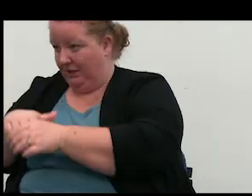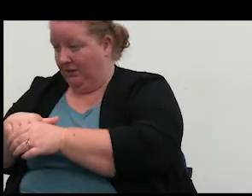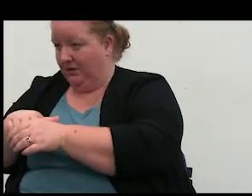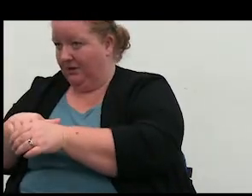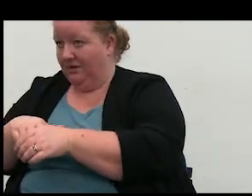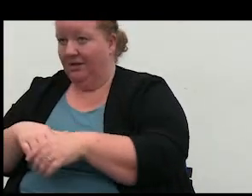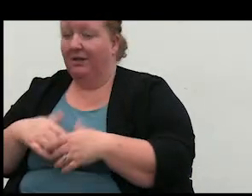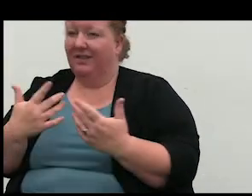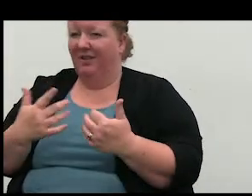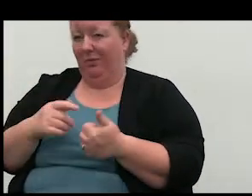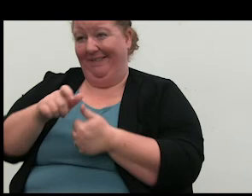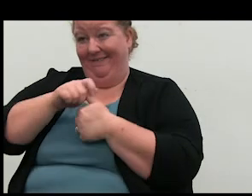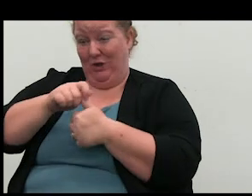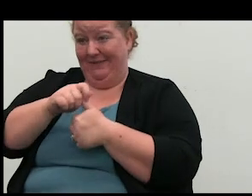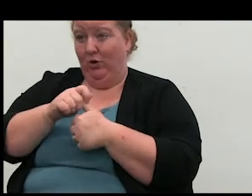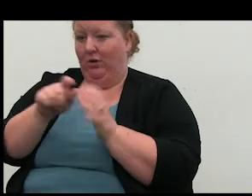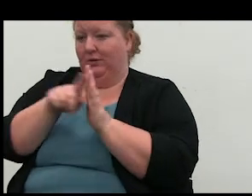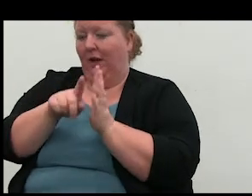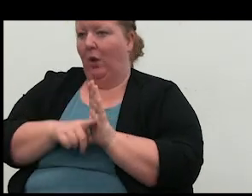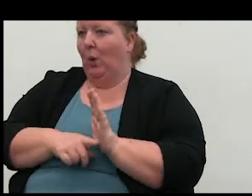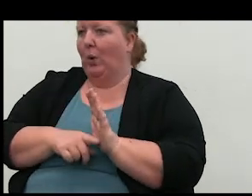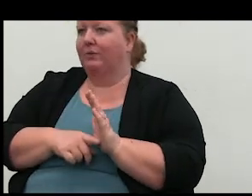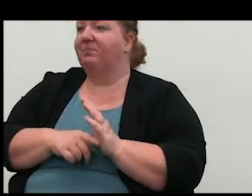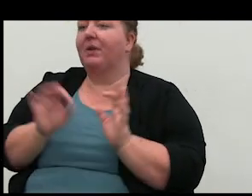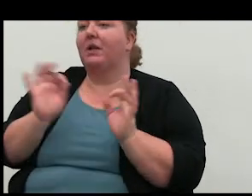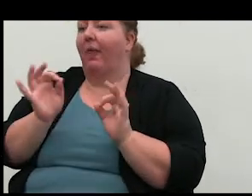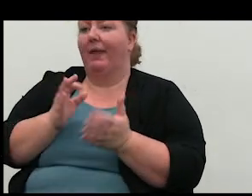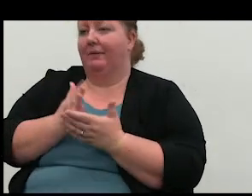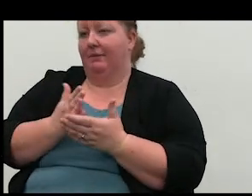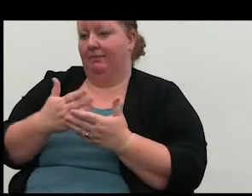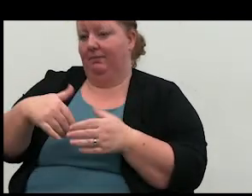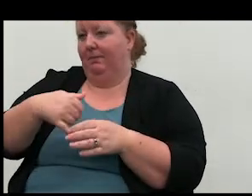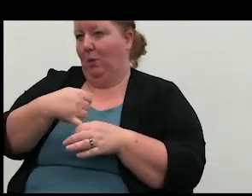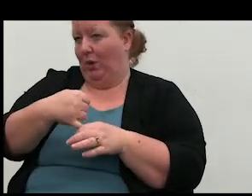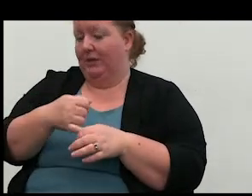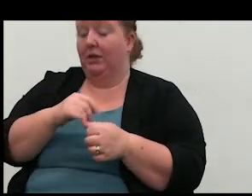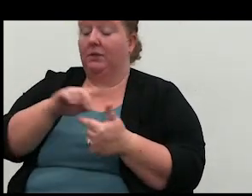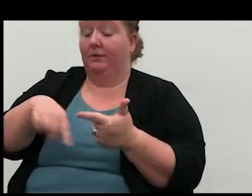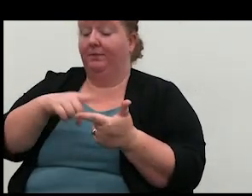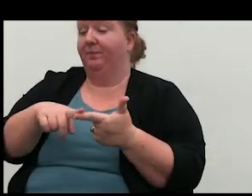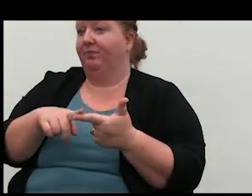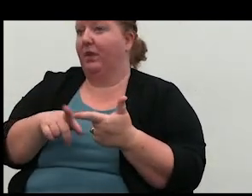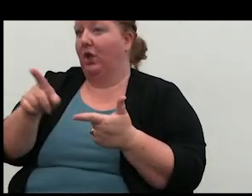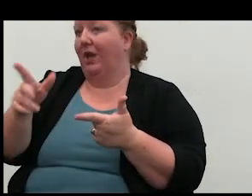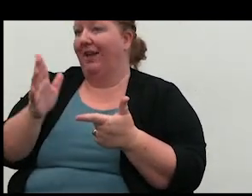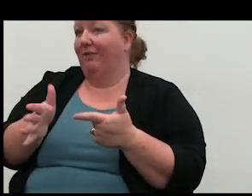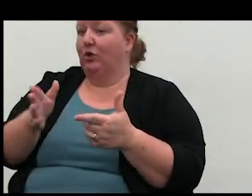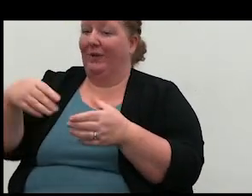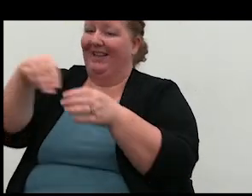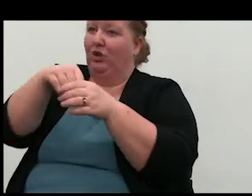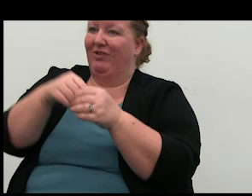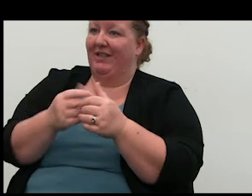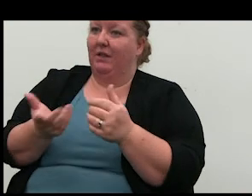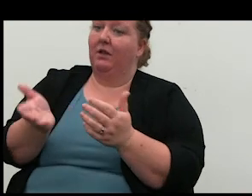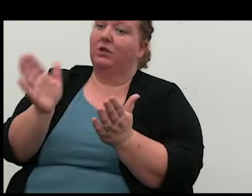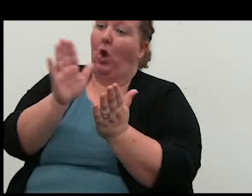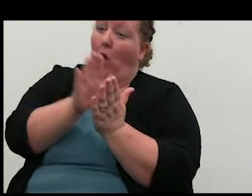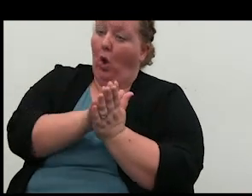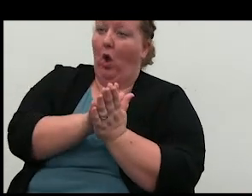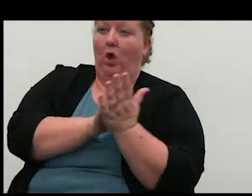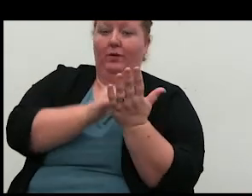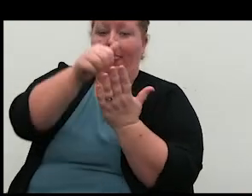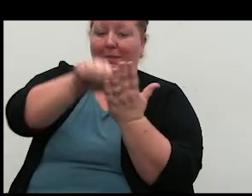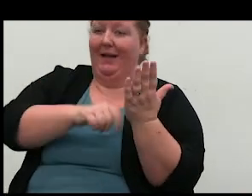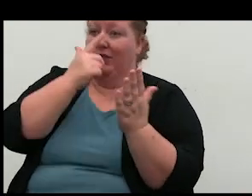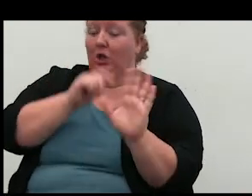say, well, first of all, there's laws that say nothing in it must be poisonous, and second of all, you have to put the ingredients on the packet so you can just pick